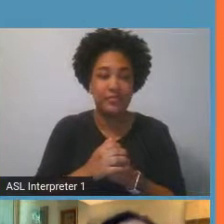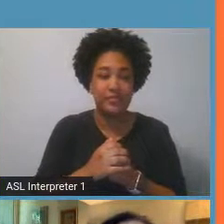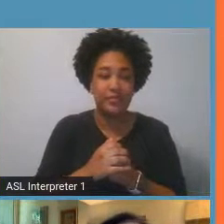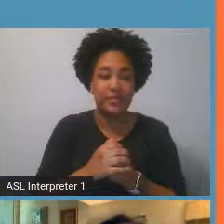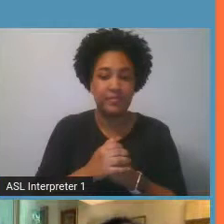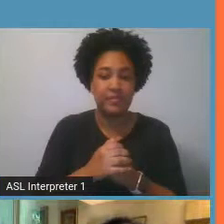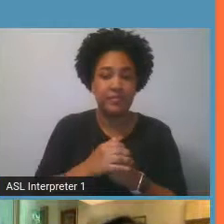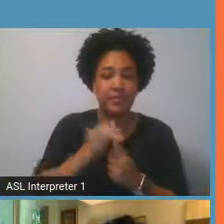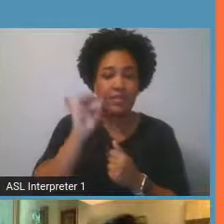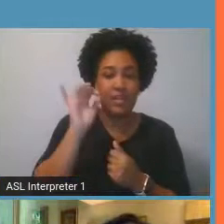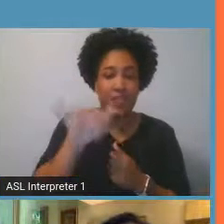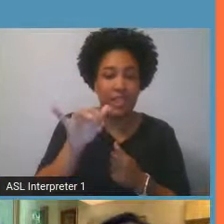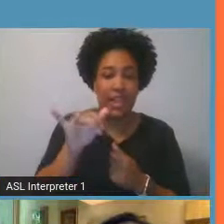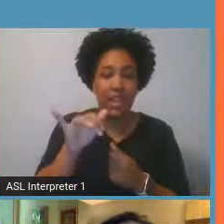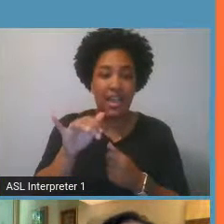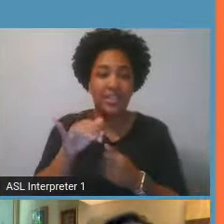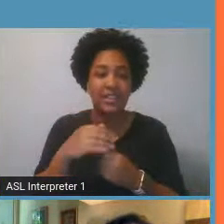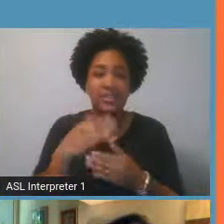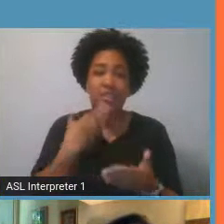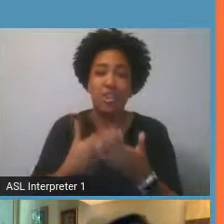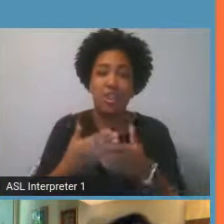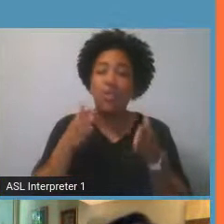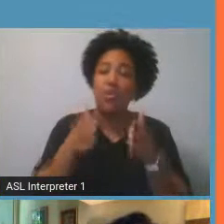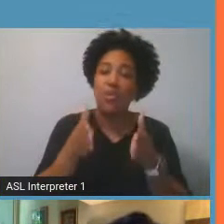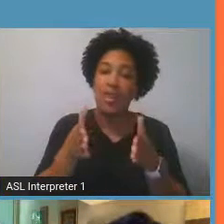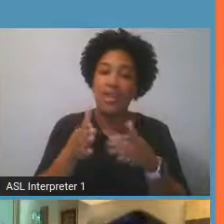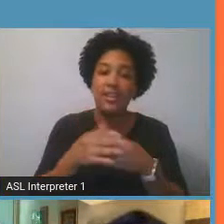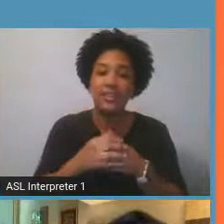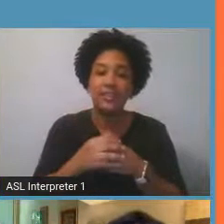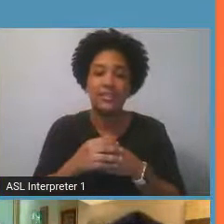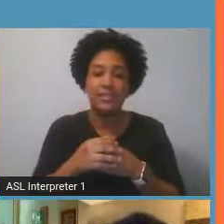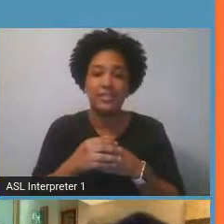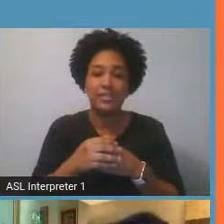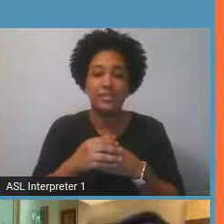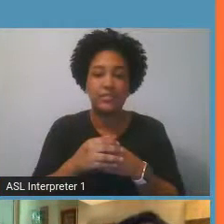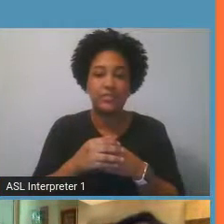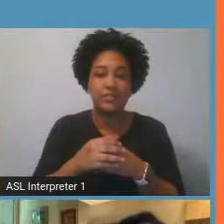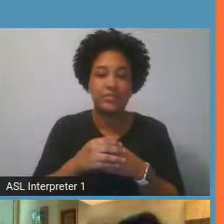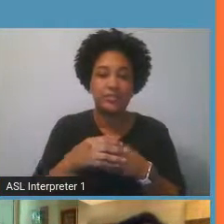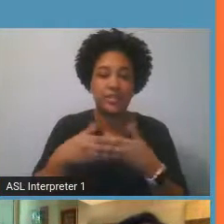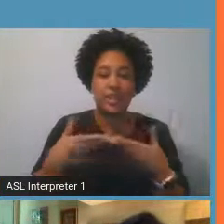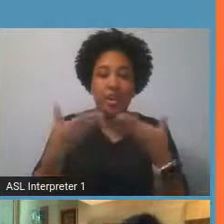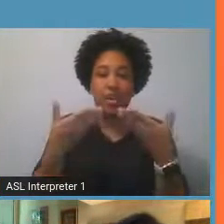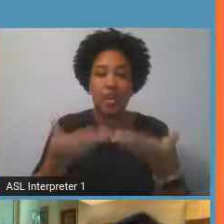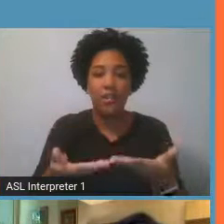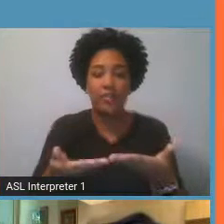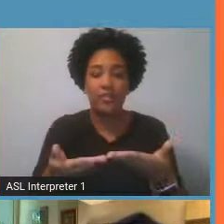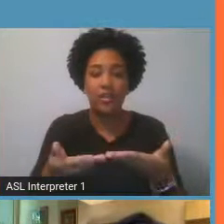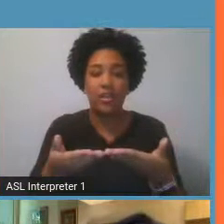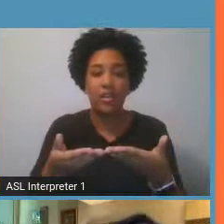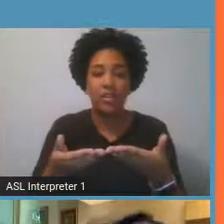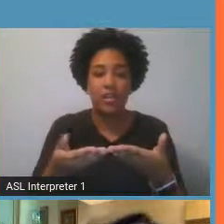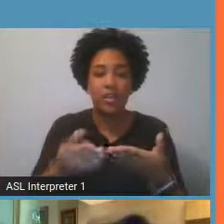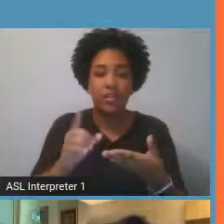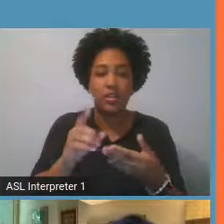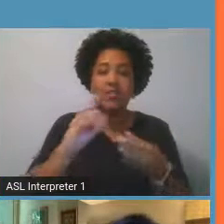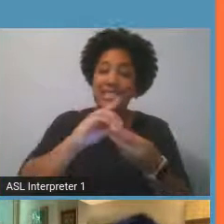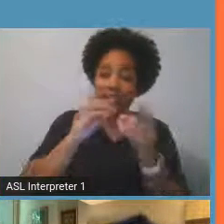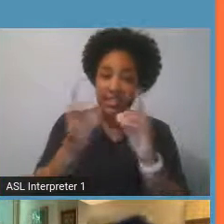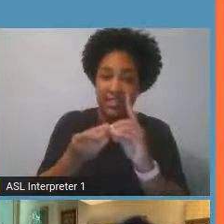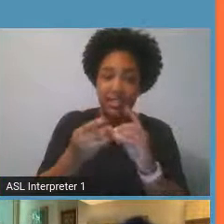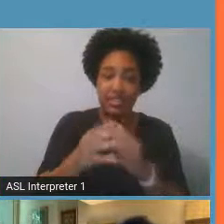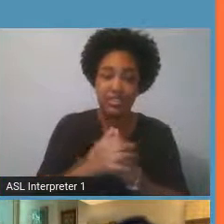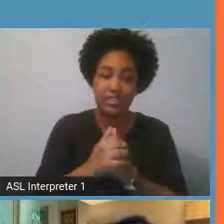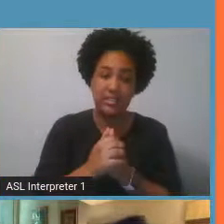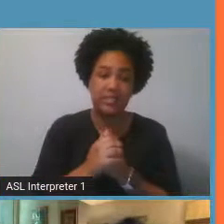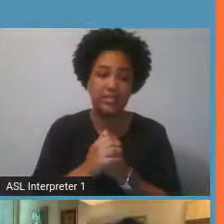way to offer 3D visualizations. I personally am so floored every time I see something from the antiquities that